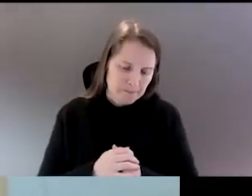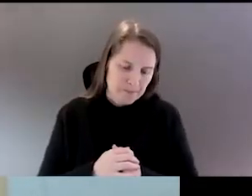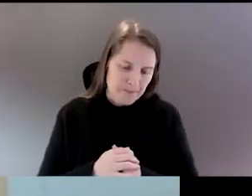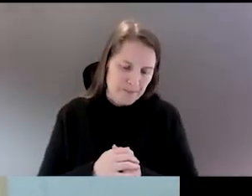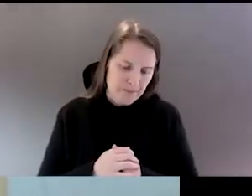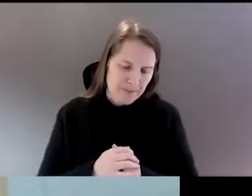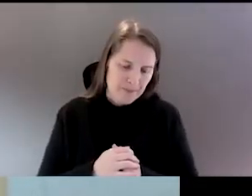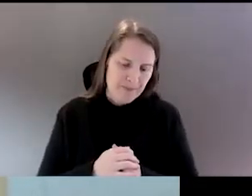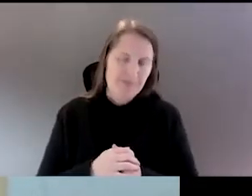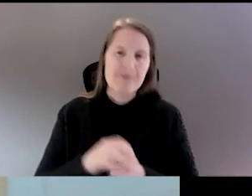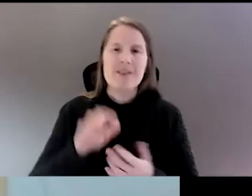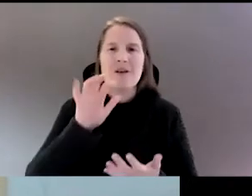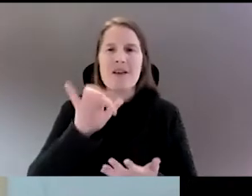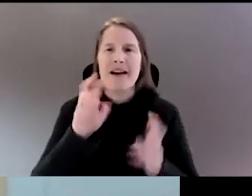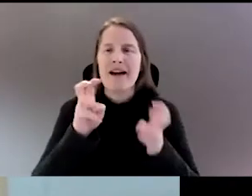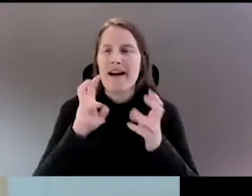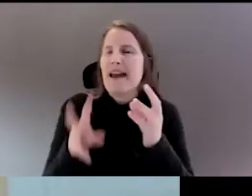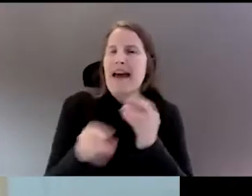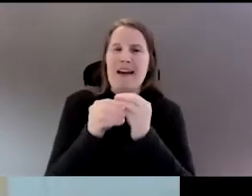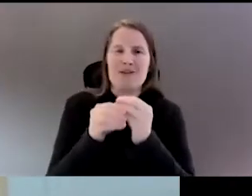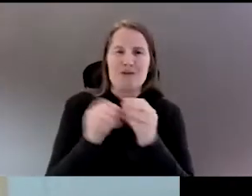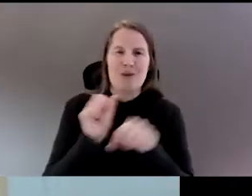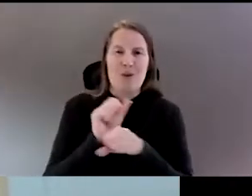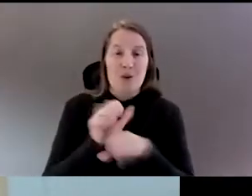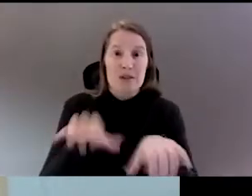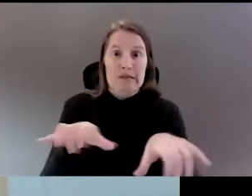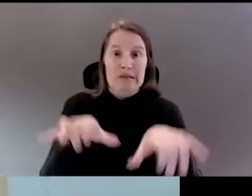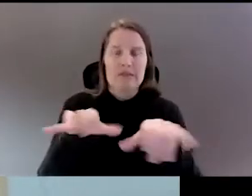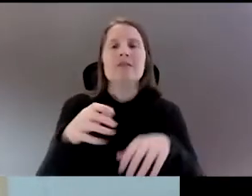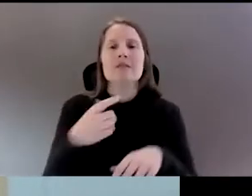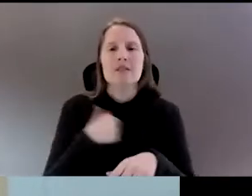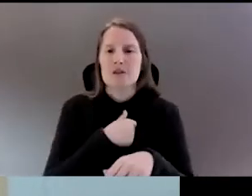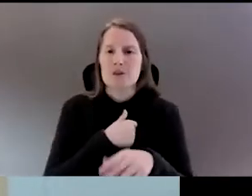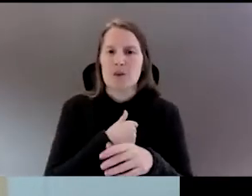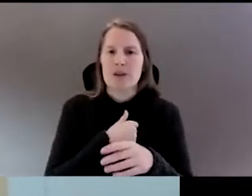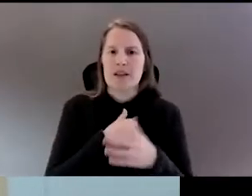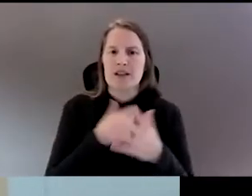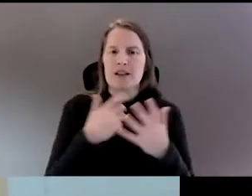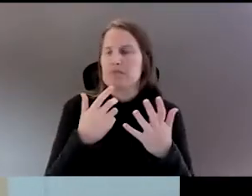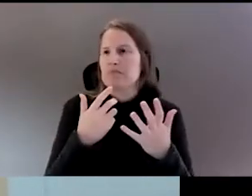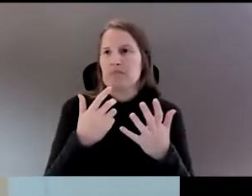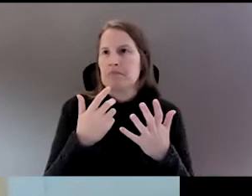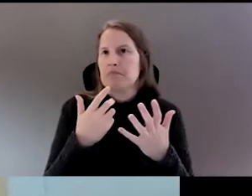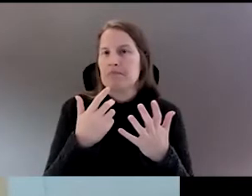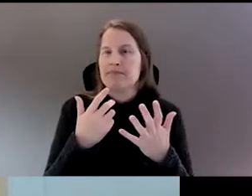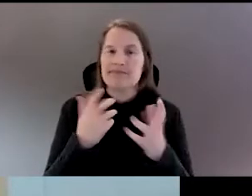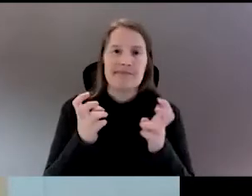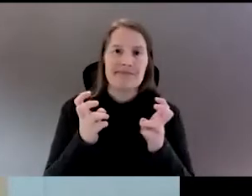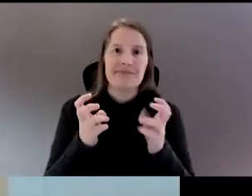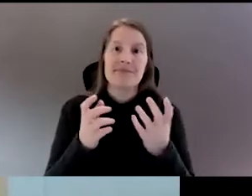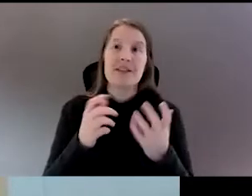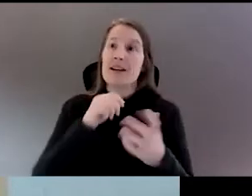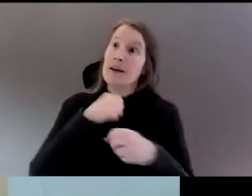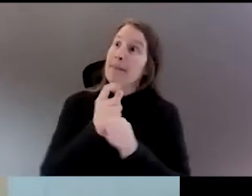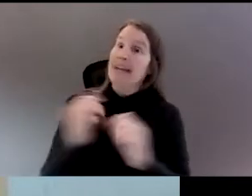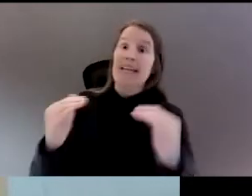step is made so that we really are trying to not just do what people said to make things equal, but actually to achieve